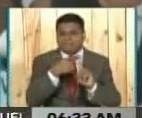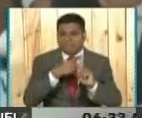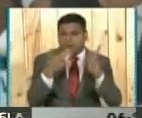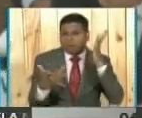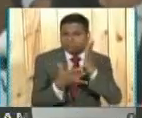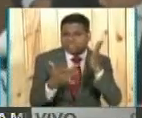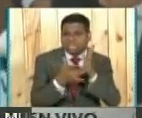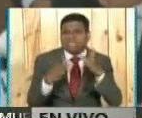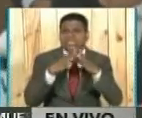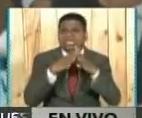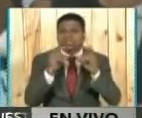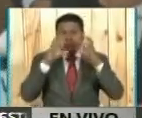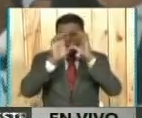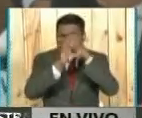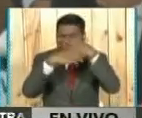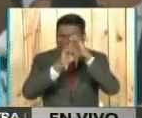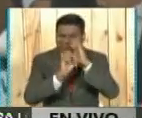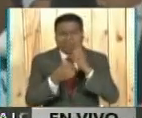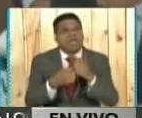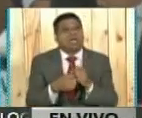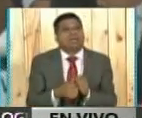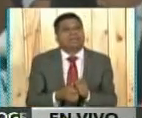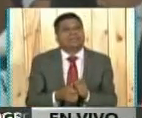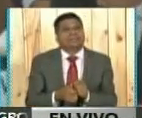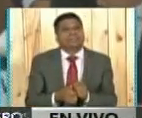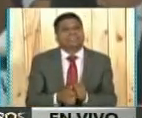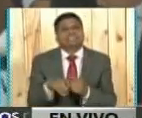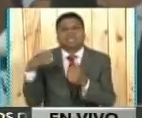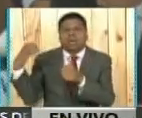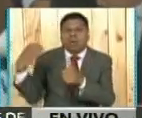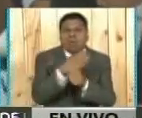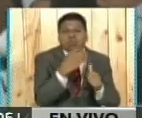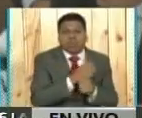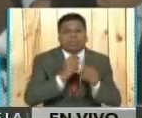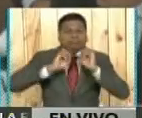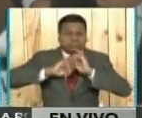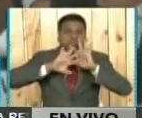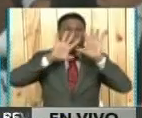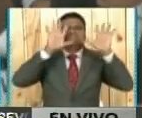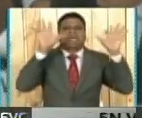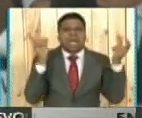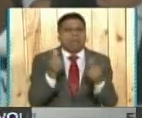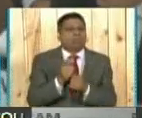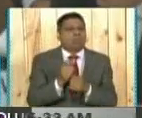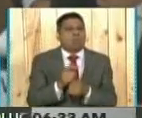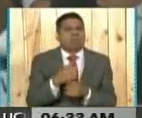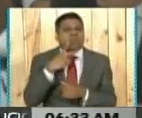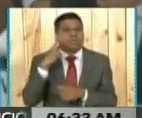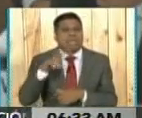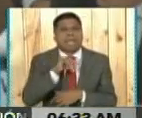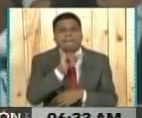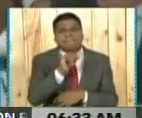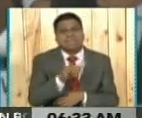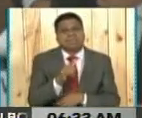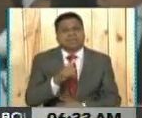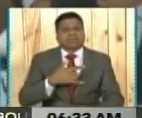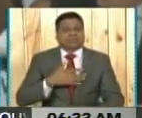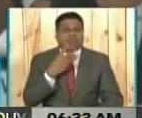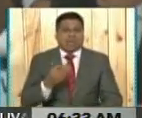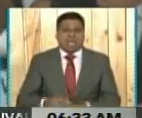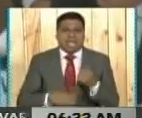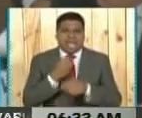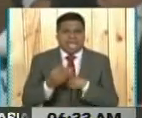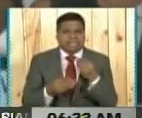unidades criminalísticas, se obtiene la transparencia y la objetividad, por cuanto las mismas no son llevadas a cabo por